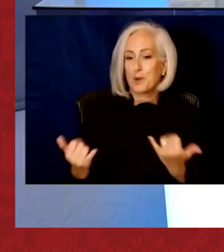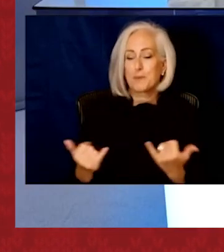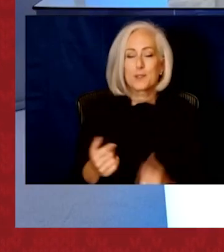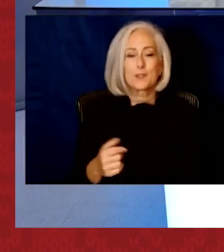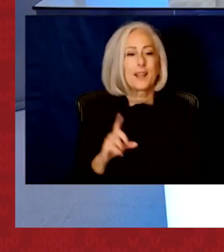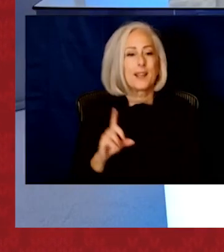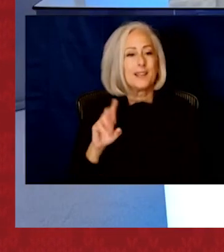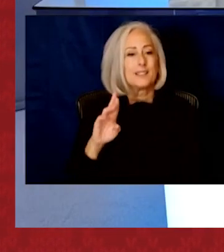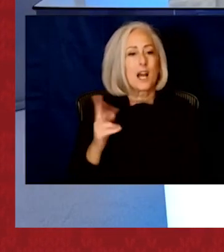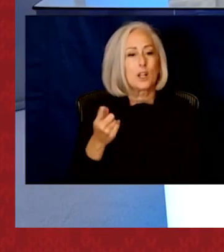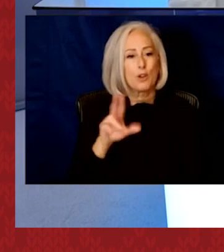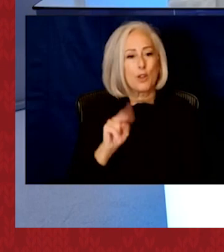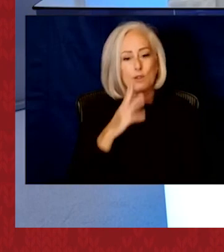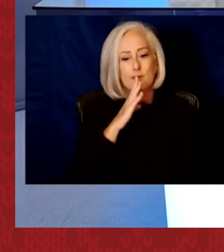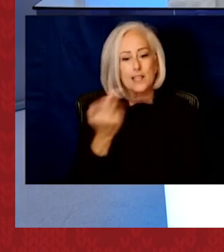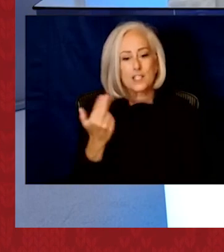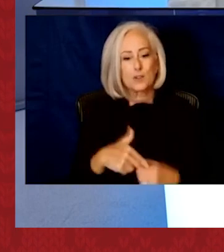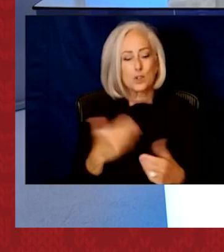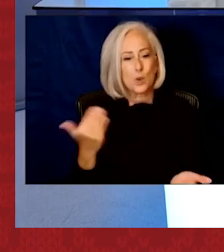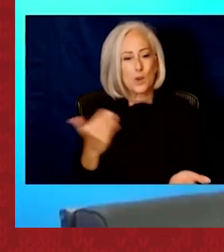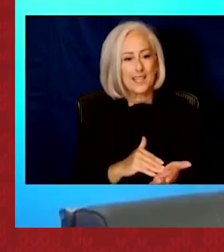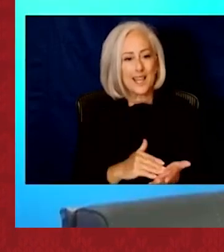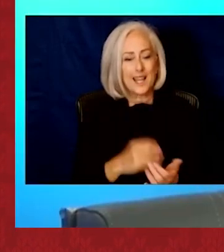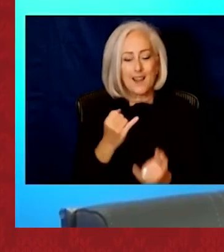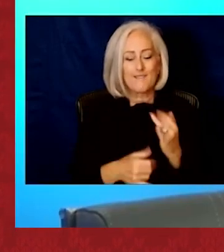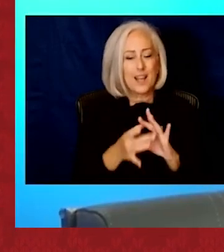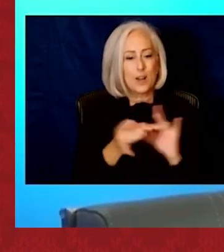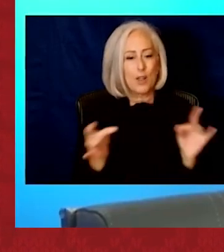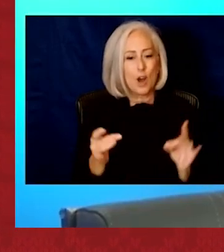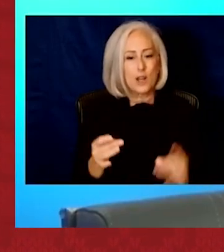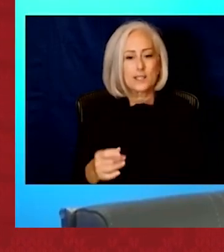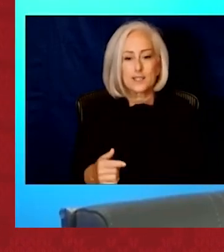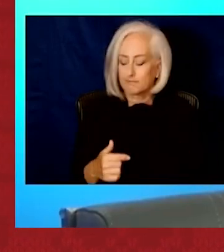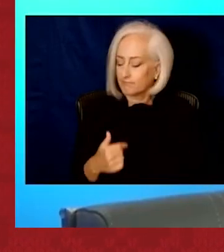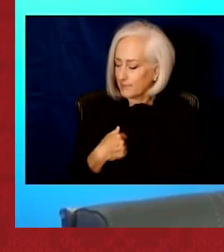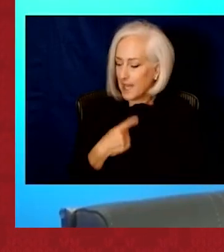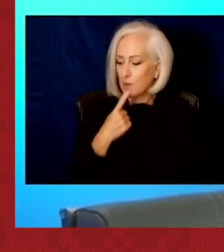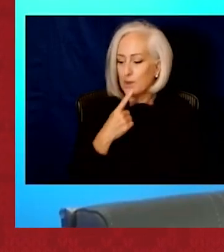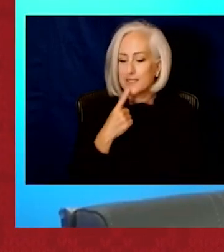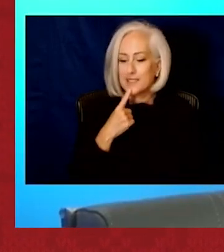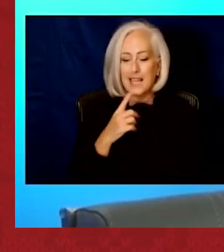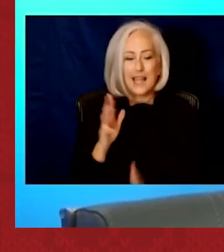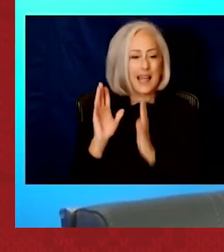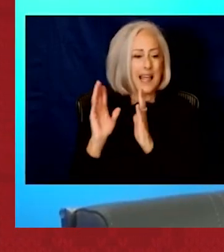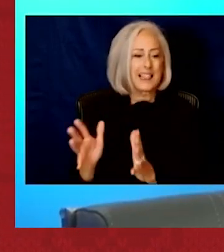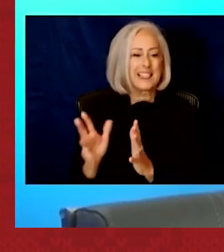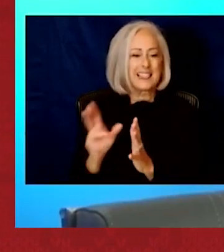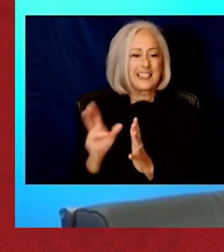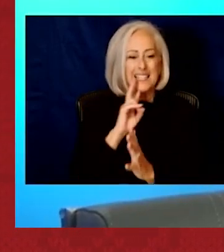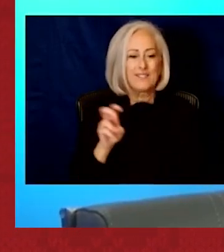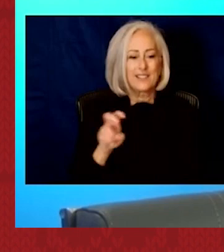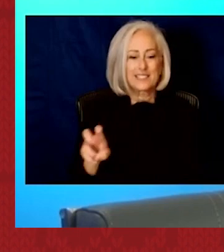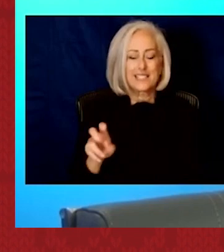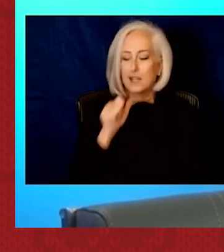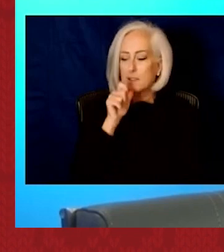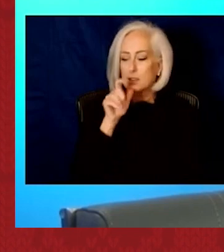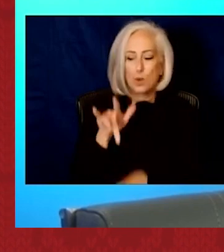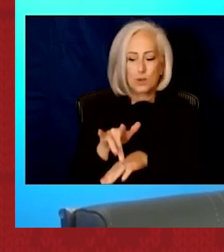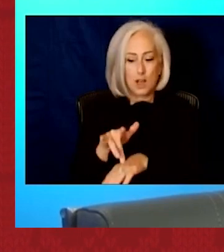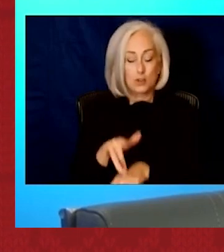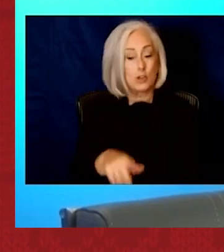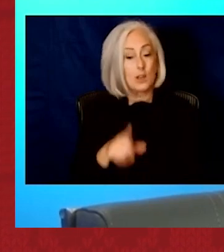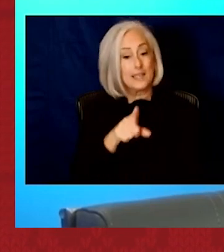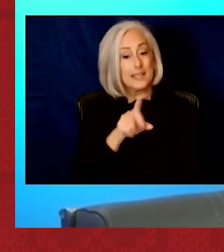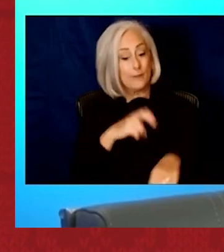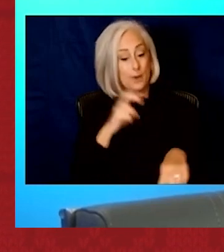being back. Yes, thank you. Final thoughts. Well, I would echo the live and let live when it comes to snakes. And if you are bitten, just stay calm and get to